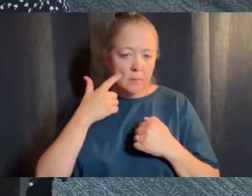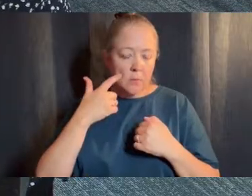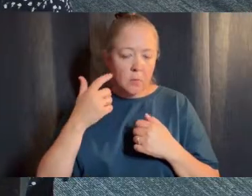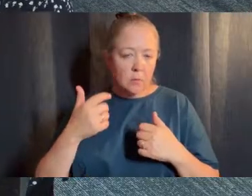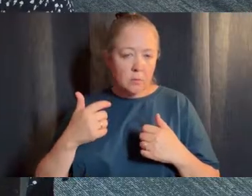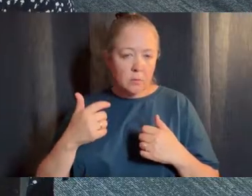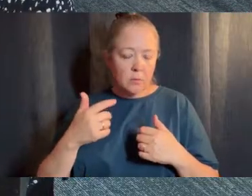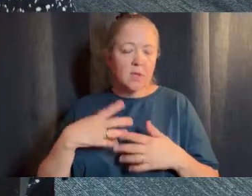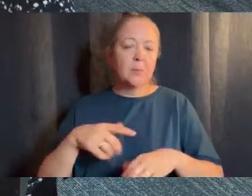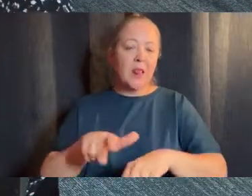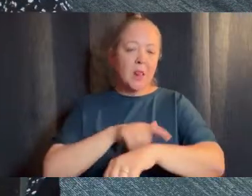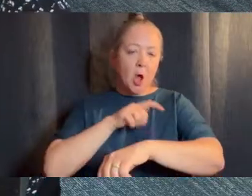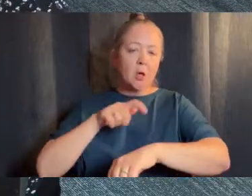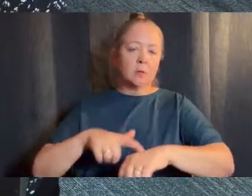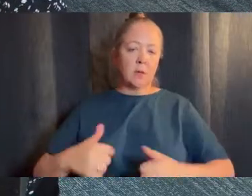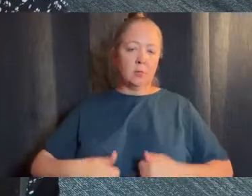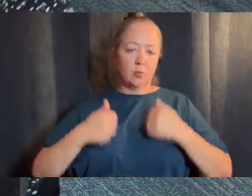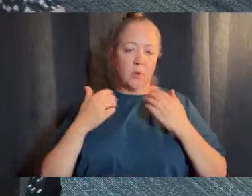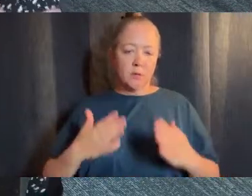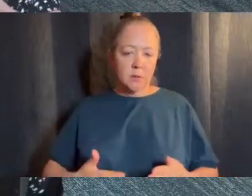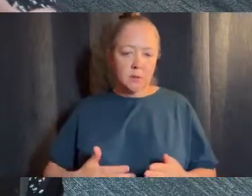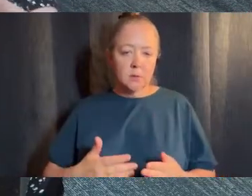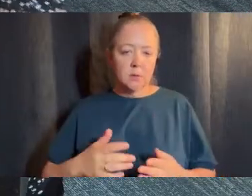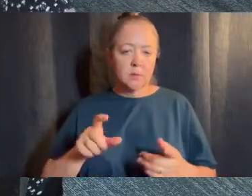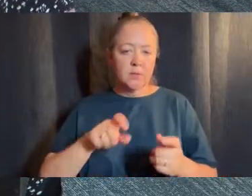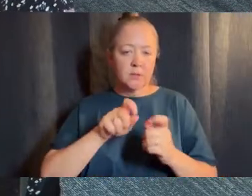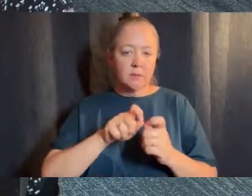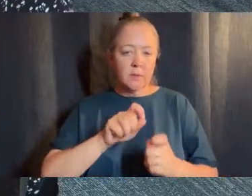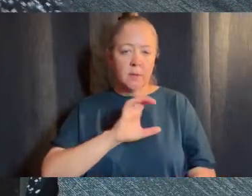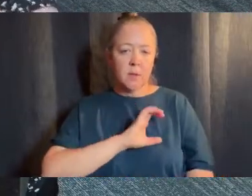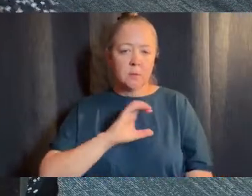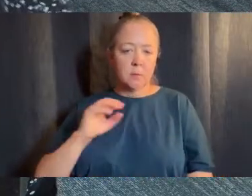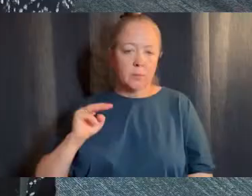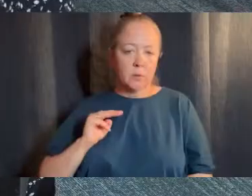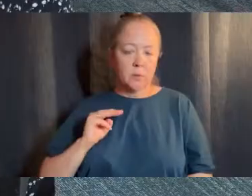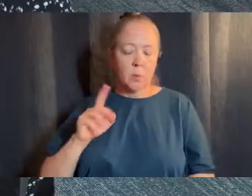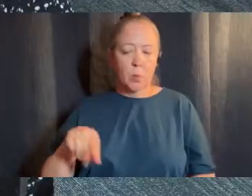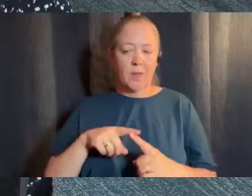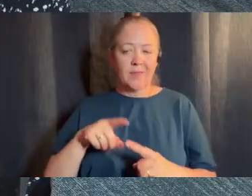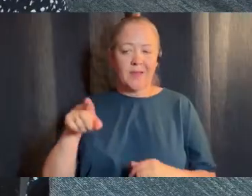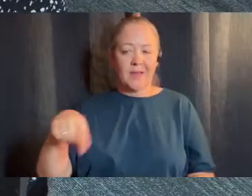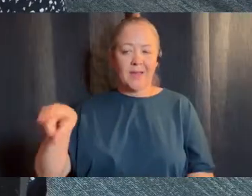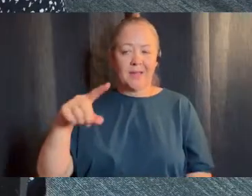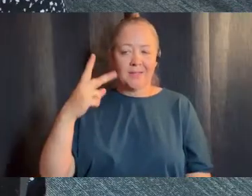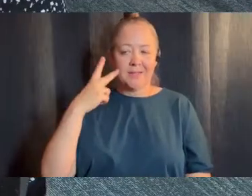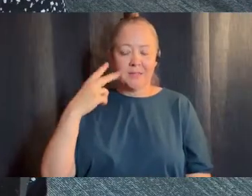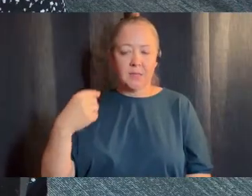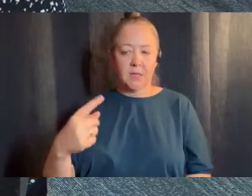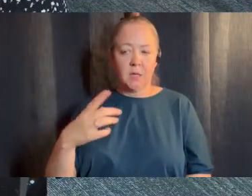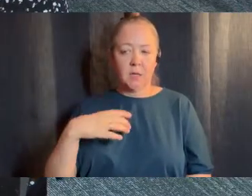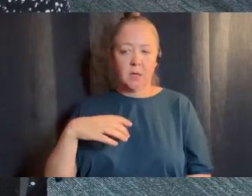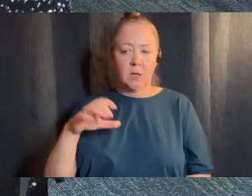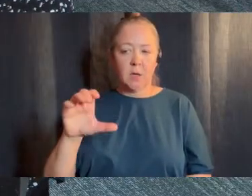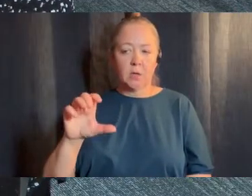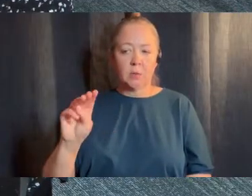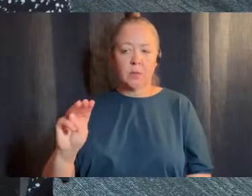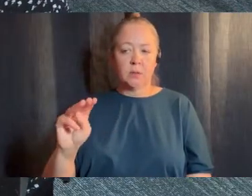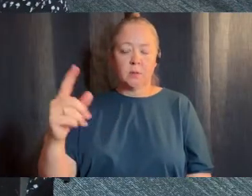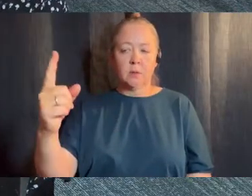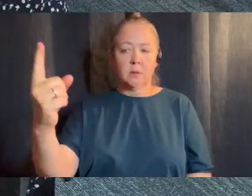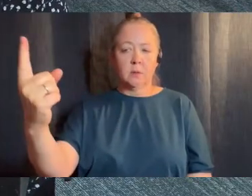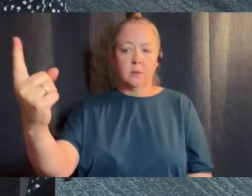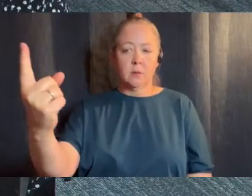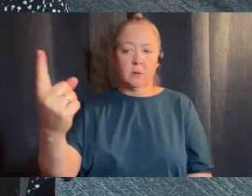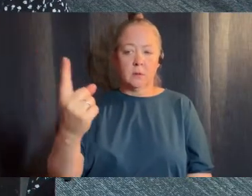council members, who when they see them coming, when they see their council member coming, their council member turns their head and walks away and won't look